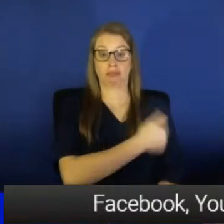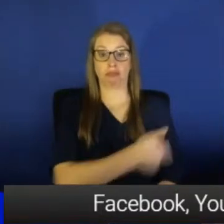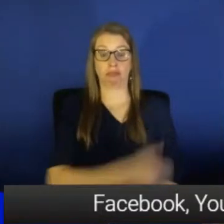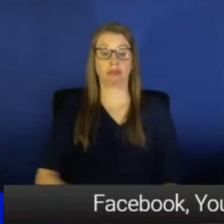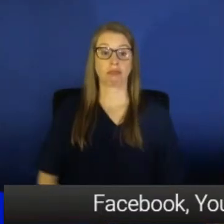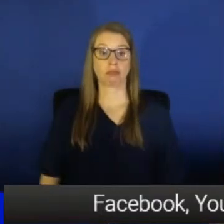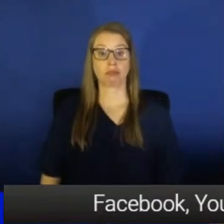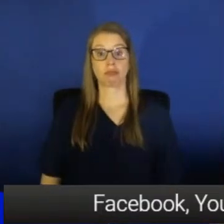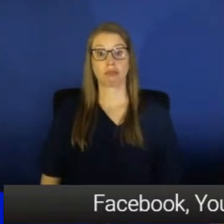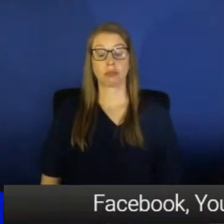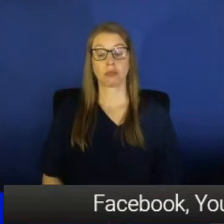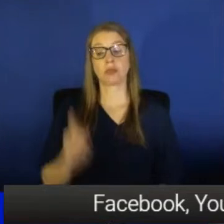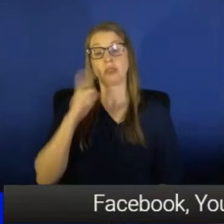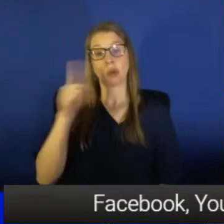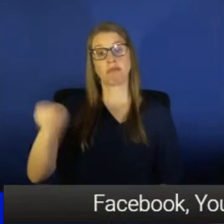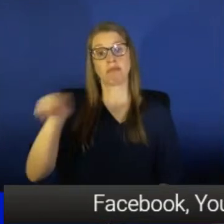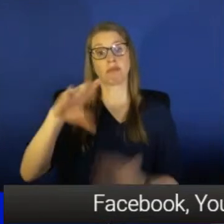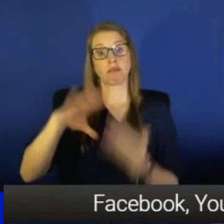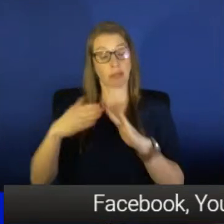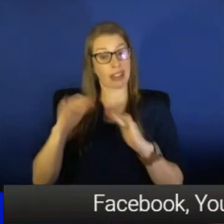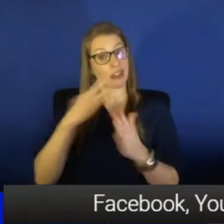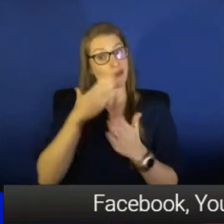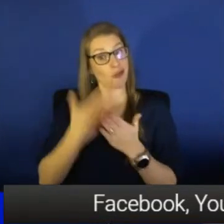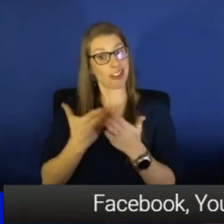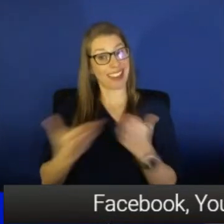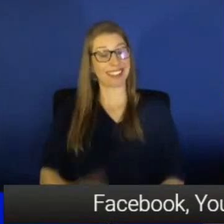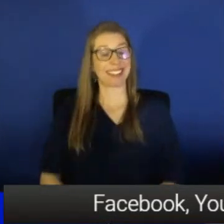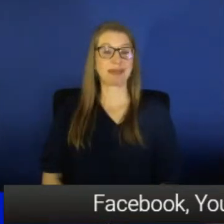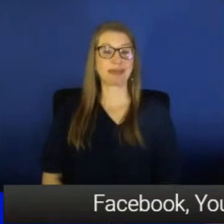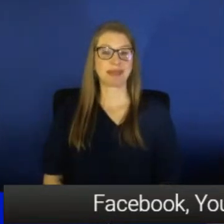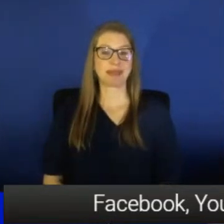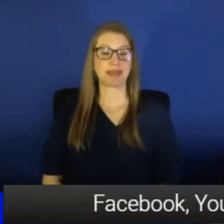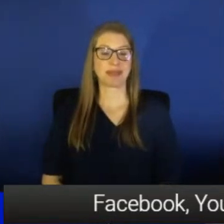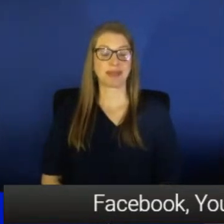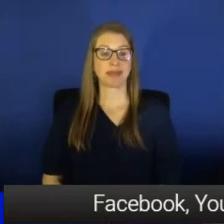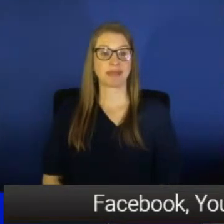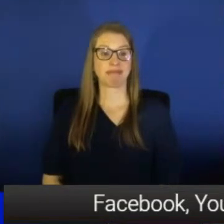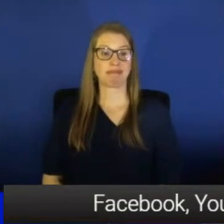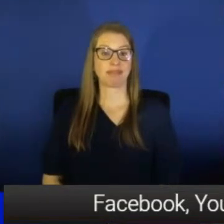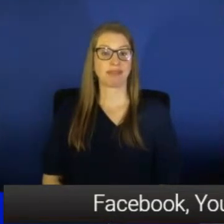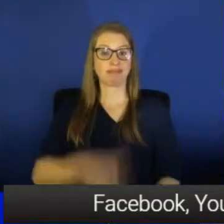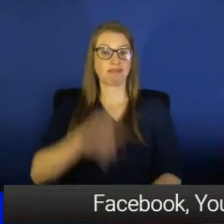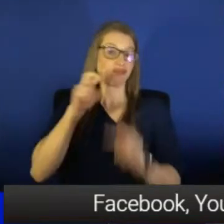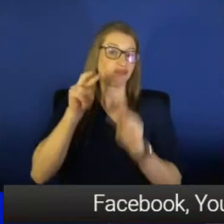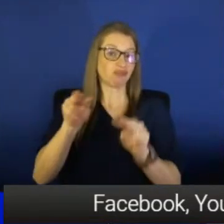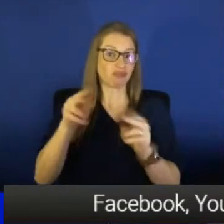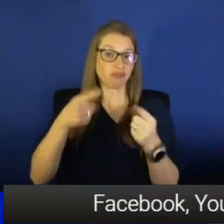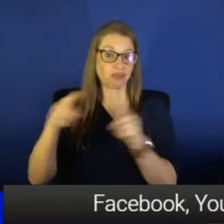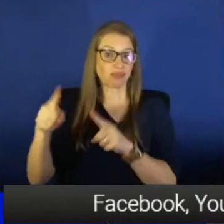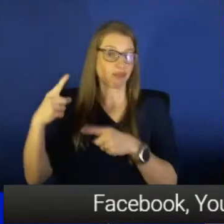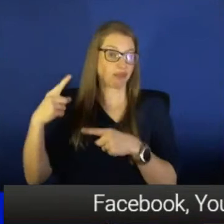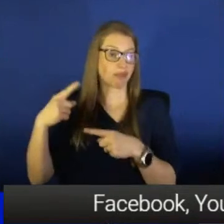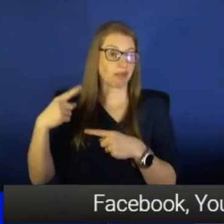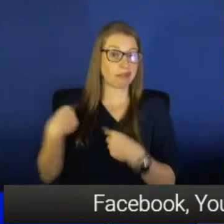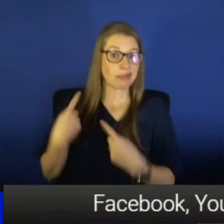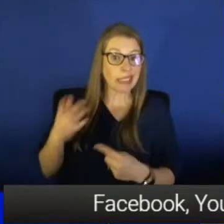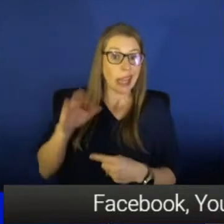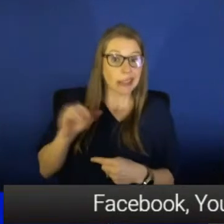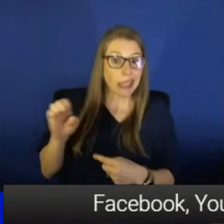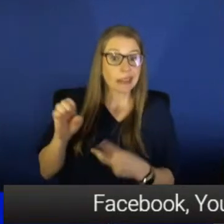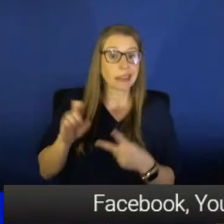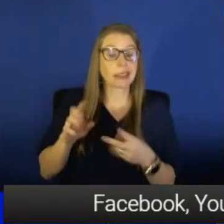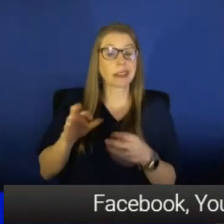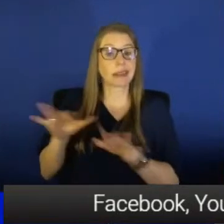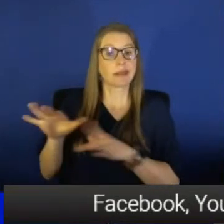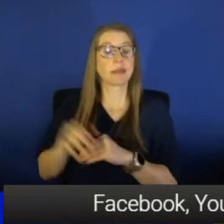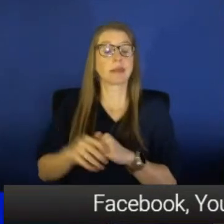those communities, so that is a very good thing. So we have to keep our eyes on what's going on as far as number of cases. But again, I think more